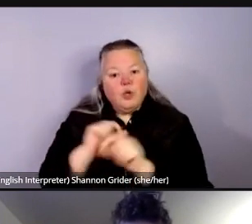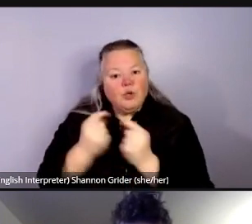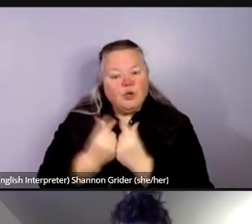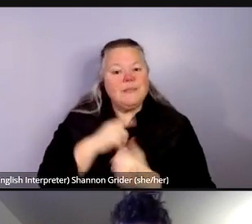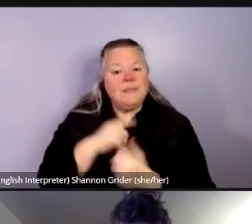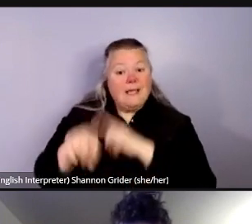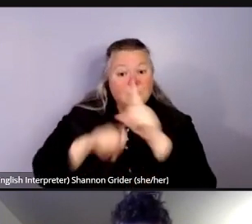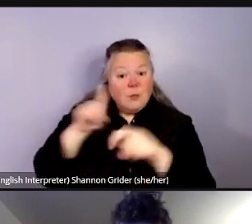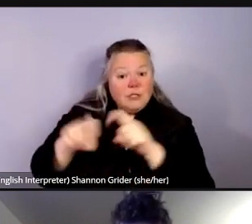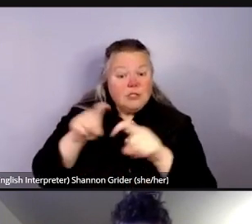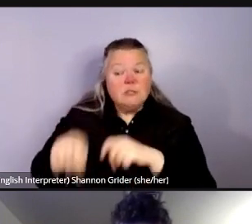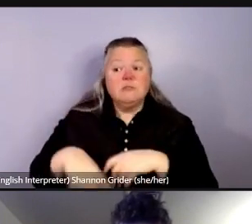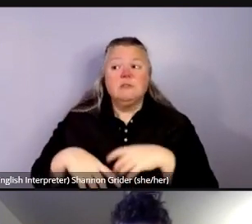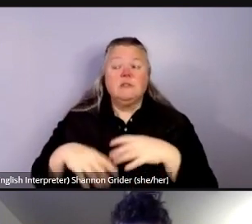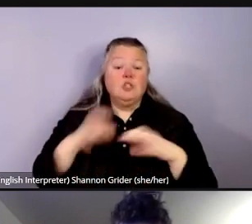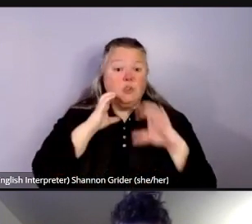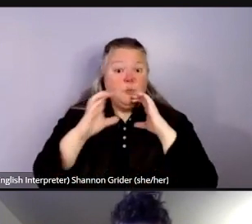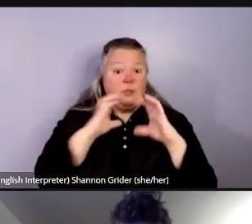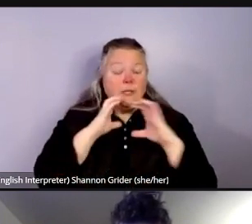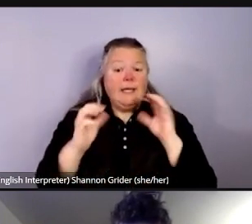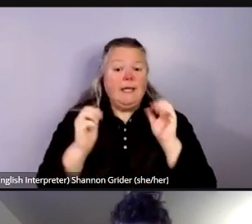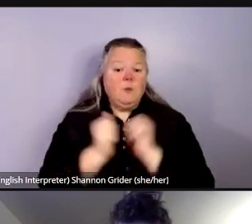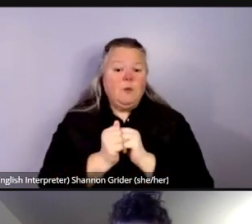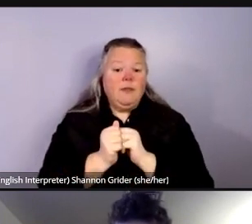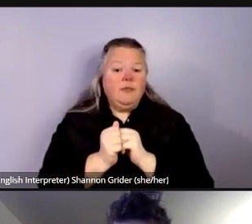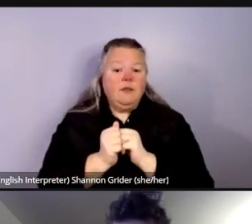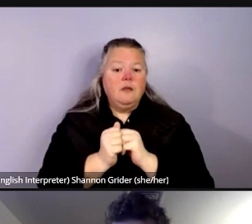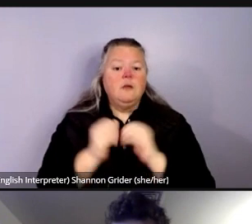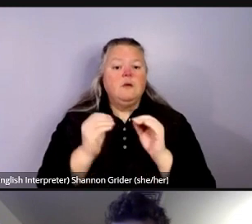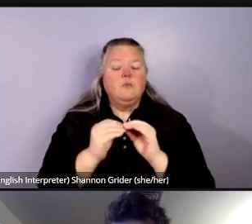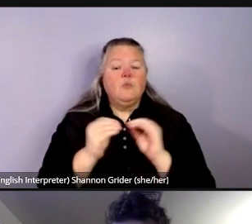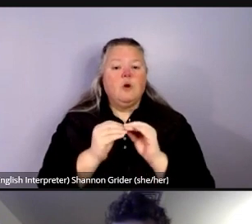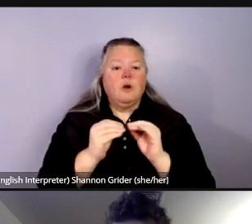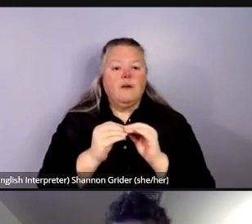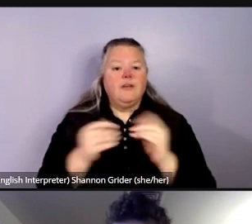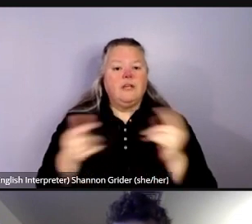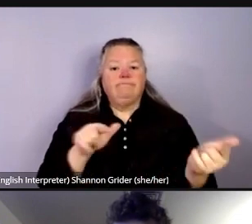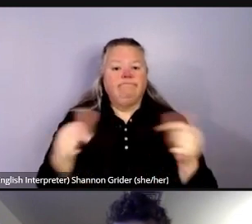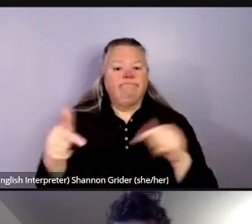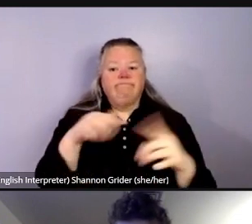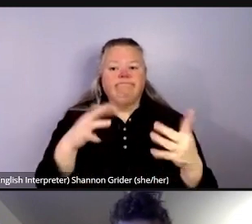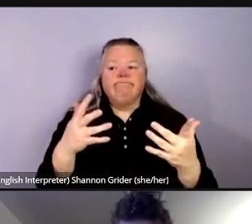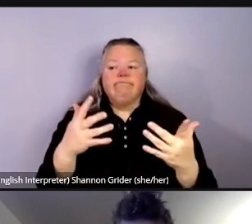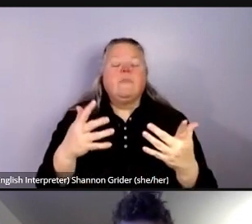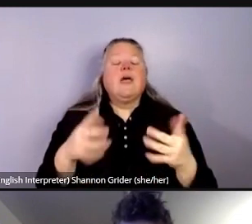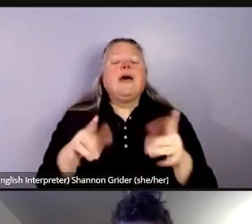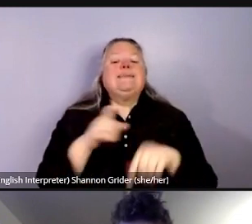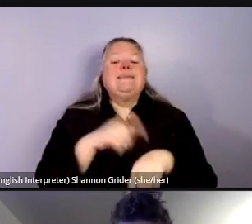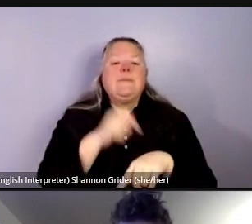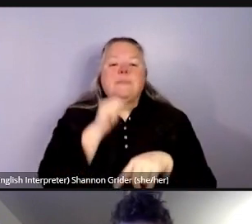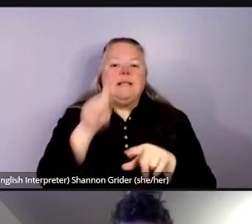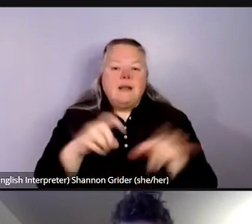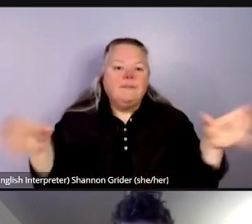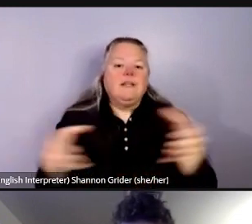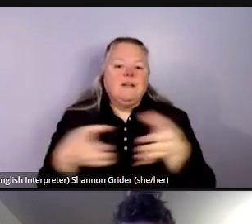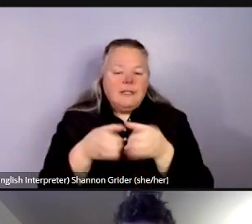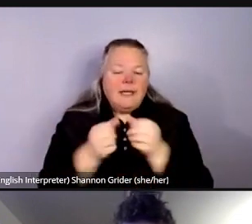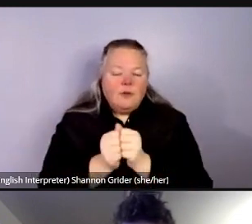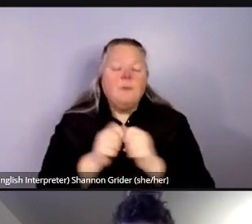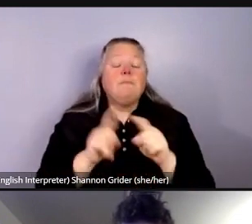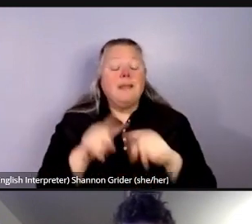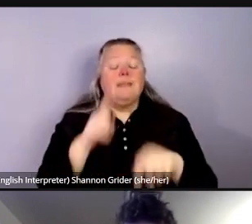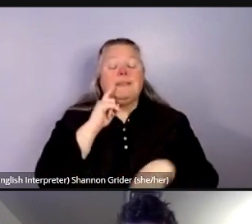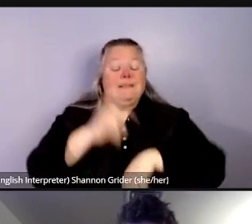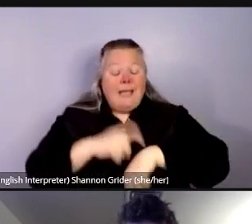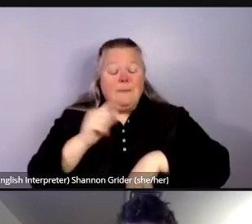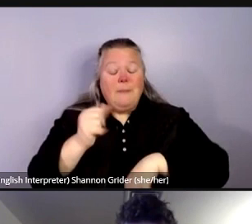and communicating with us kind of in a asynchronous space so that we can support everyone so that when we come in April, we hit the ground running.